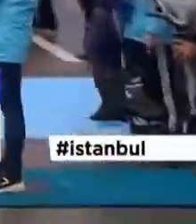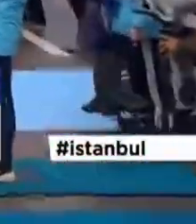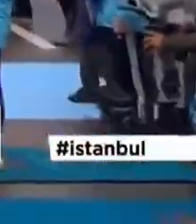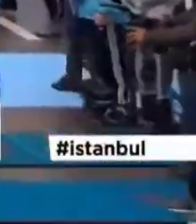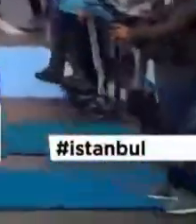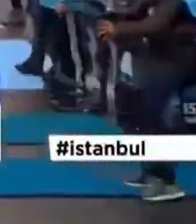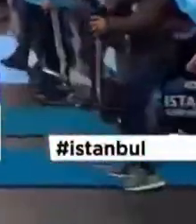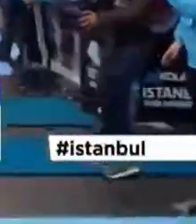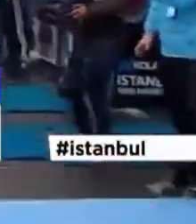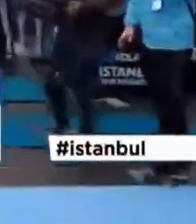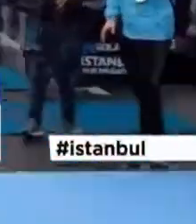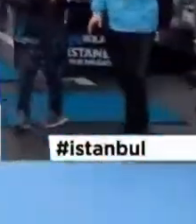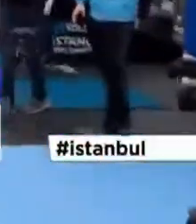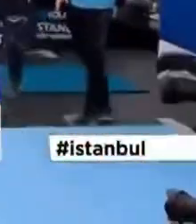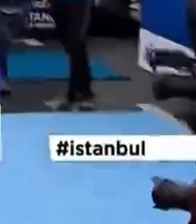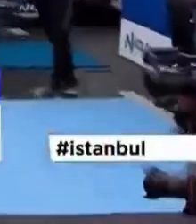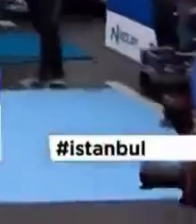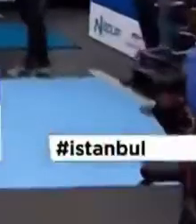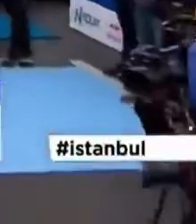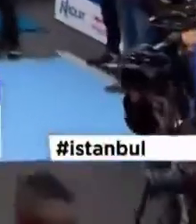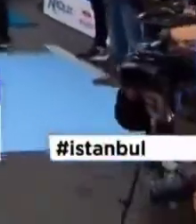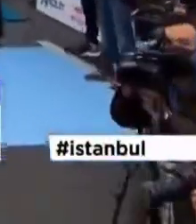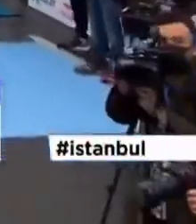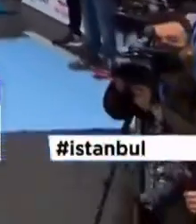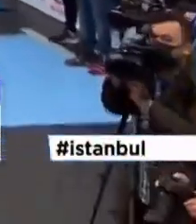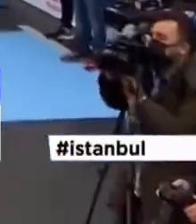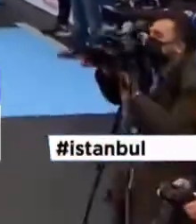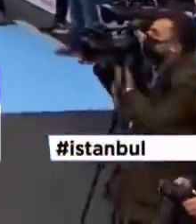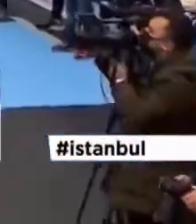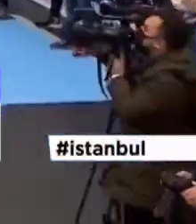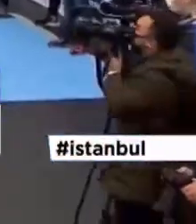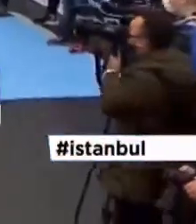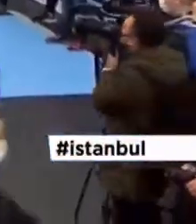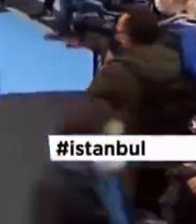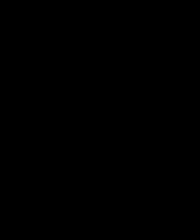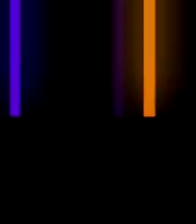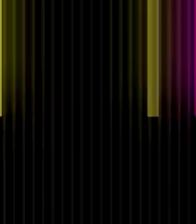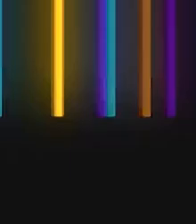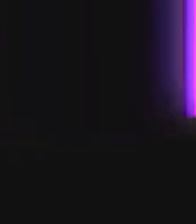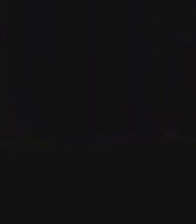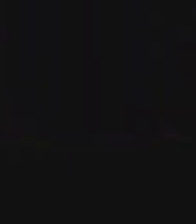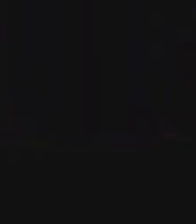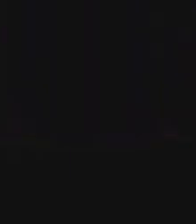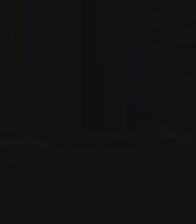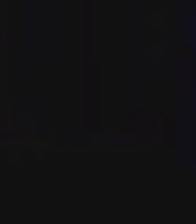And once again, there you have it. Kibiwott Kandie continues his...